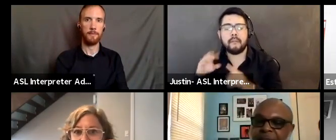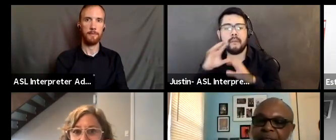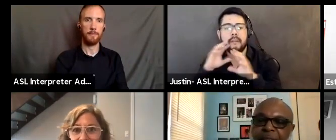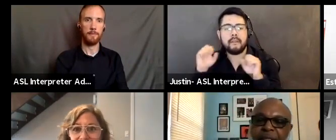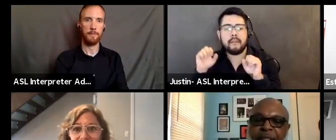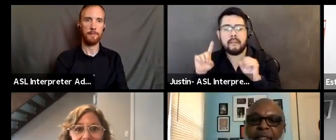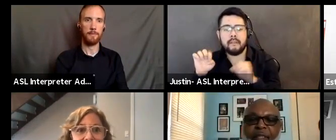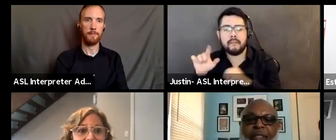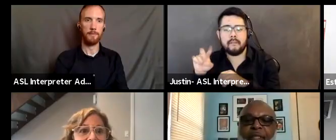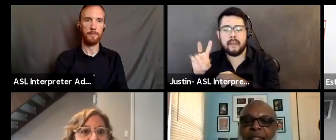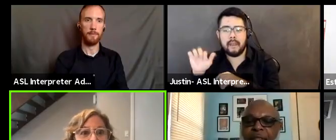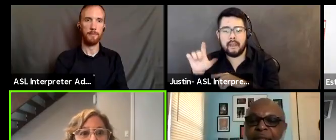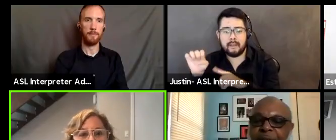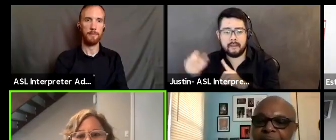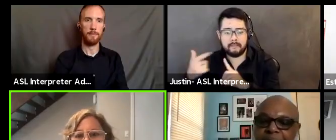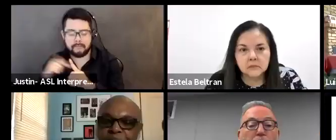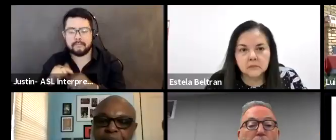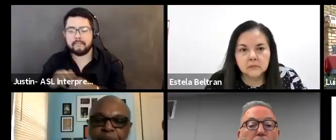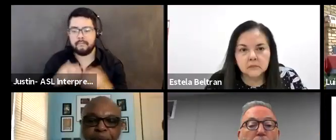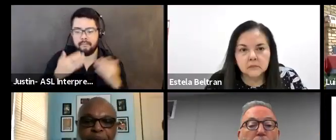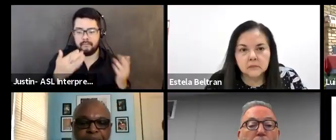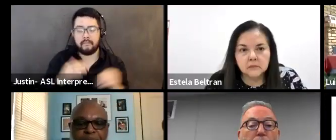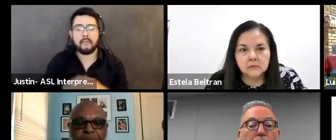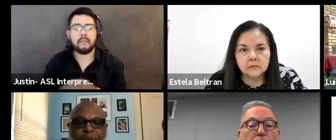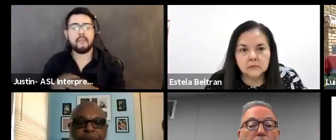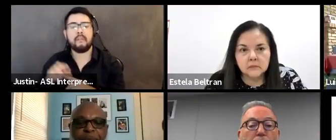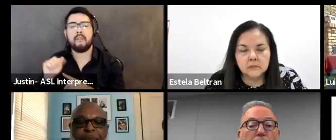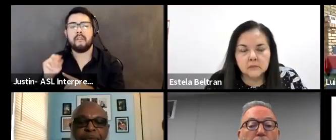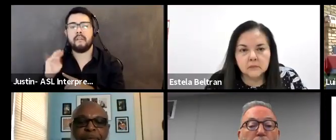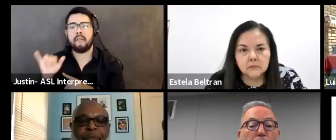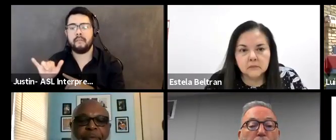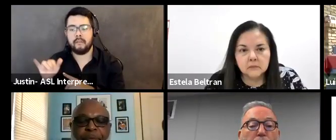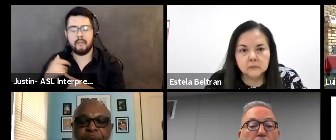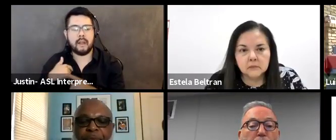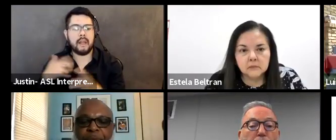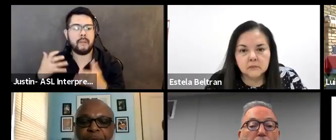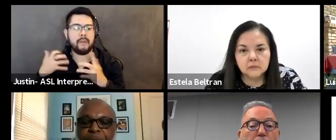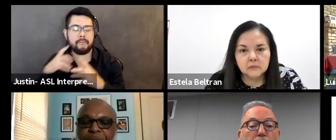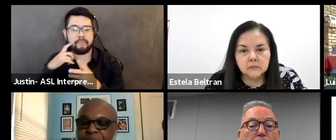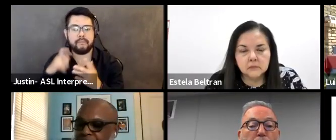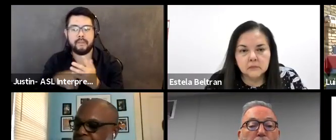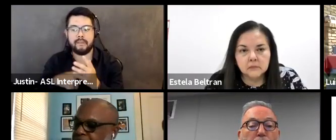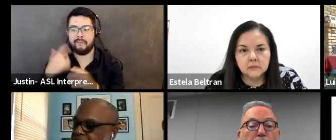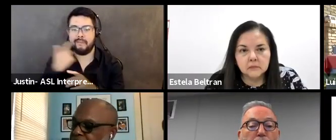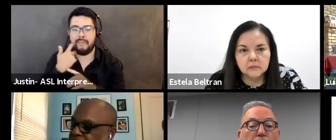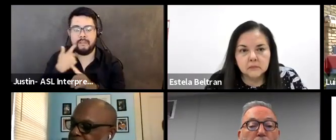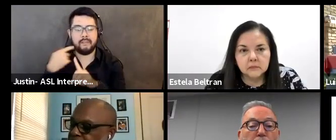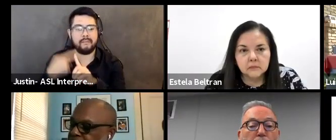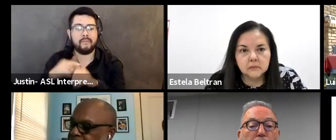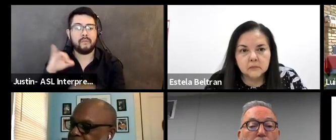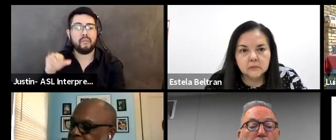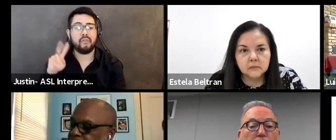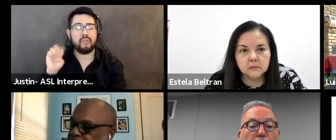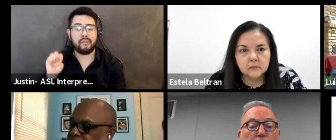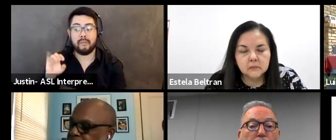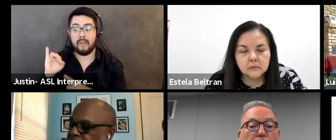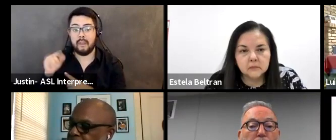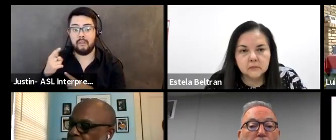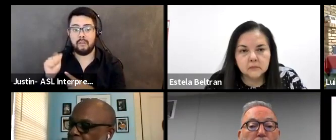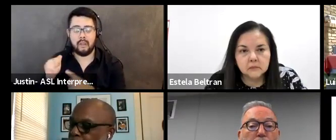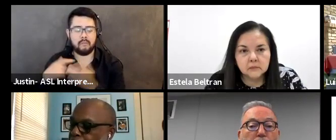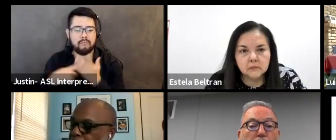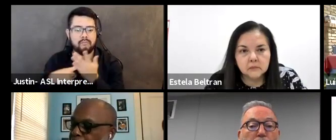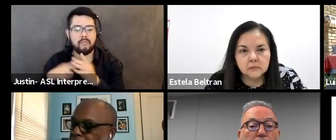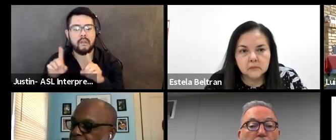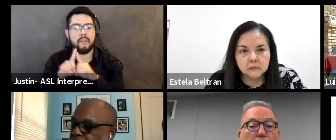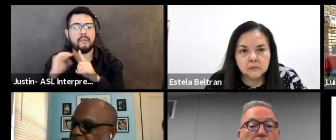um i too want to recognize the movement since our last discussion in june on the iga and the work that our cps